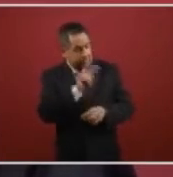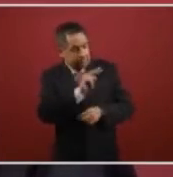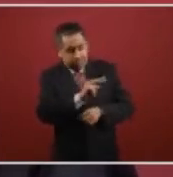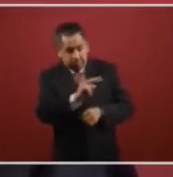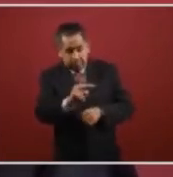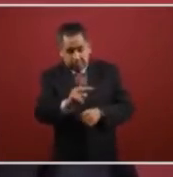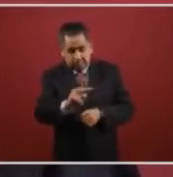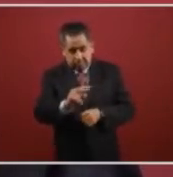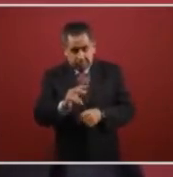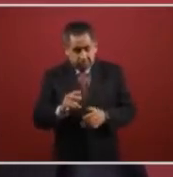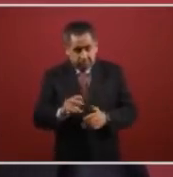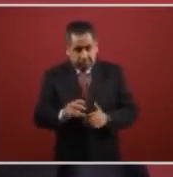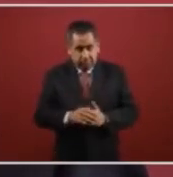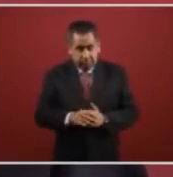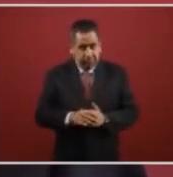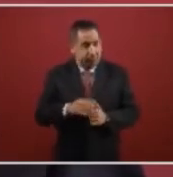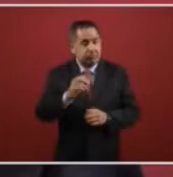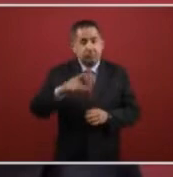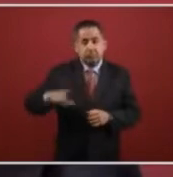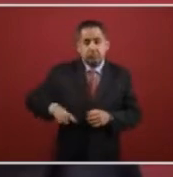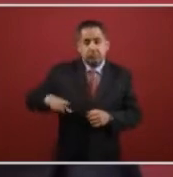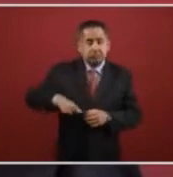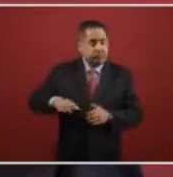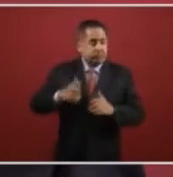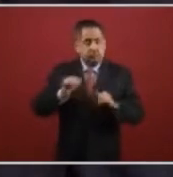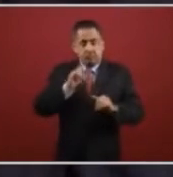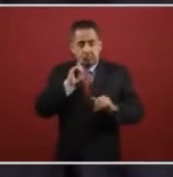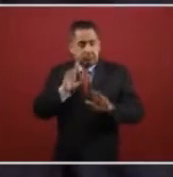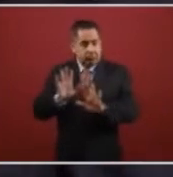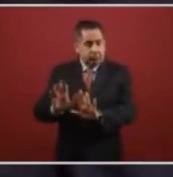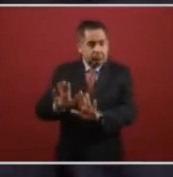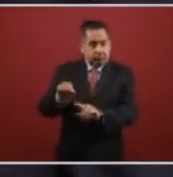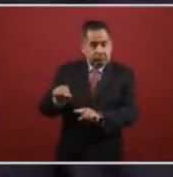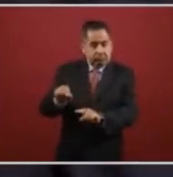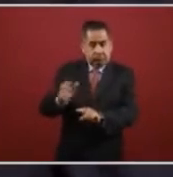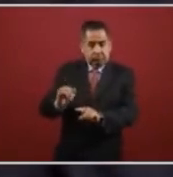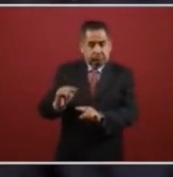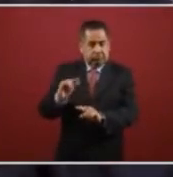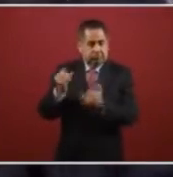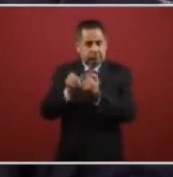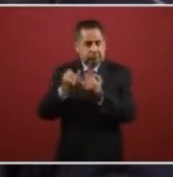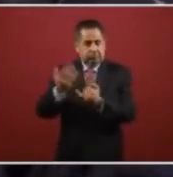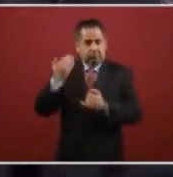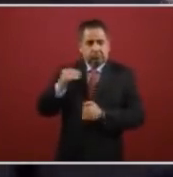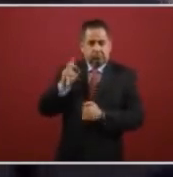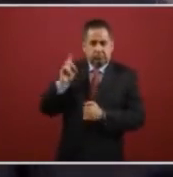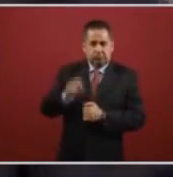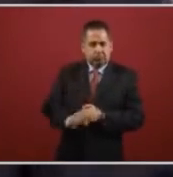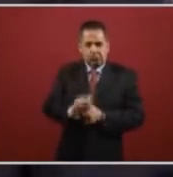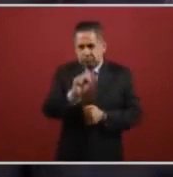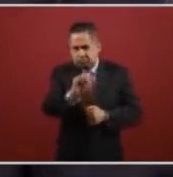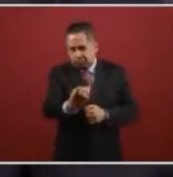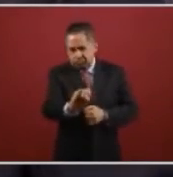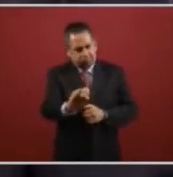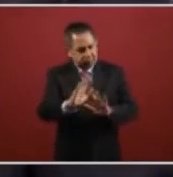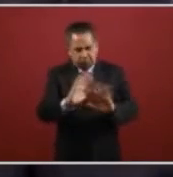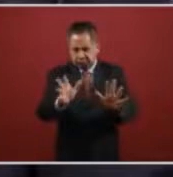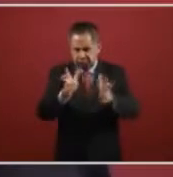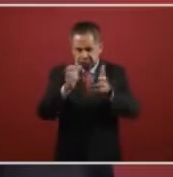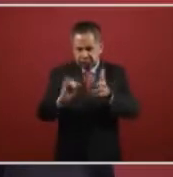to see these things, or is the government going to continue to act like they did this weekend?